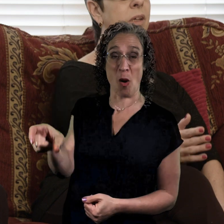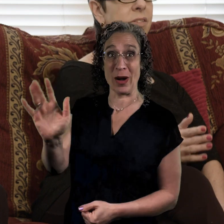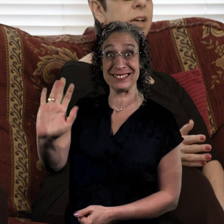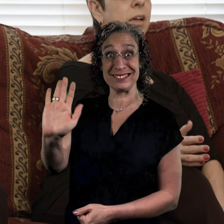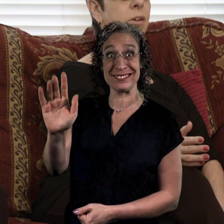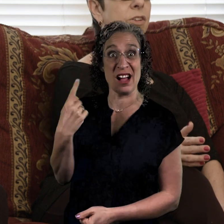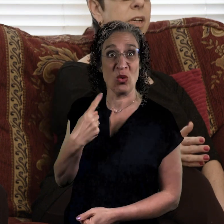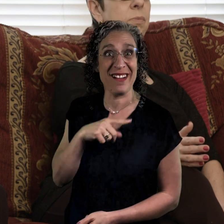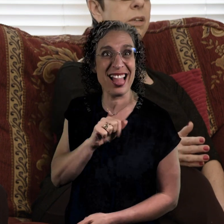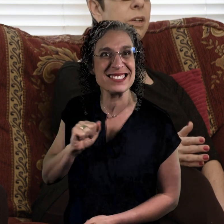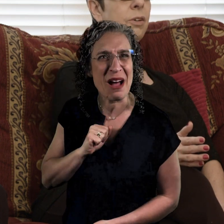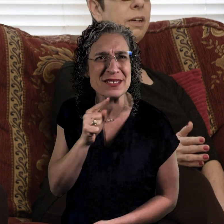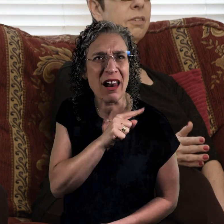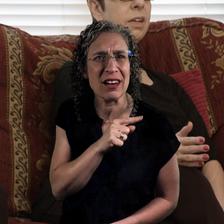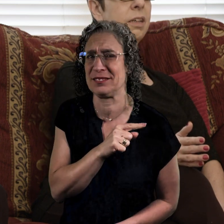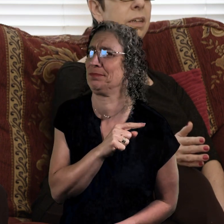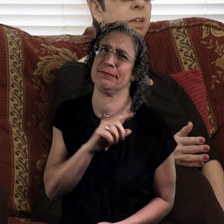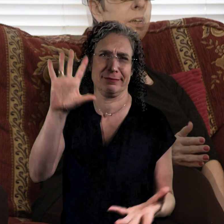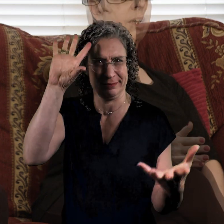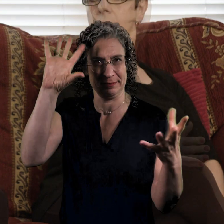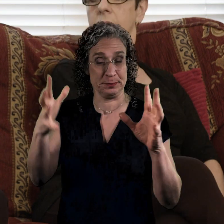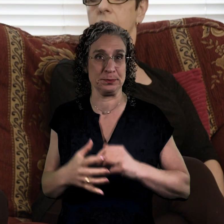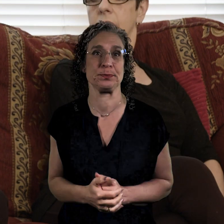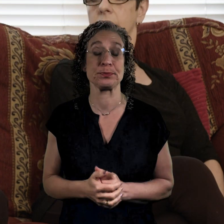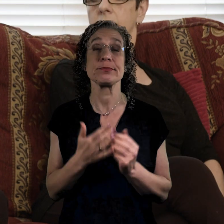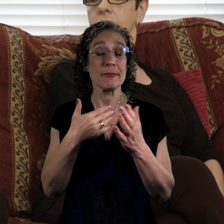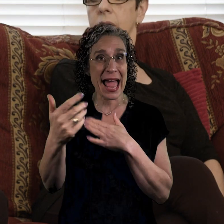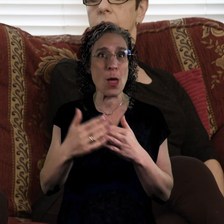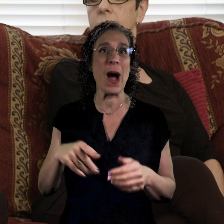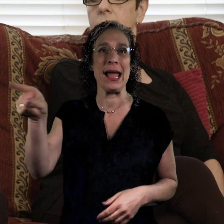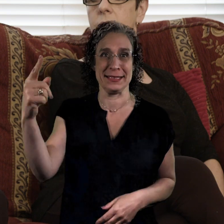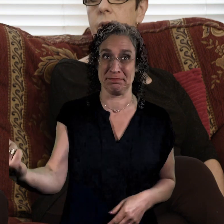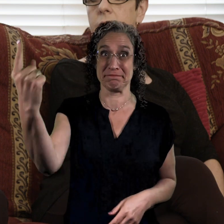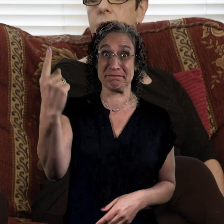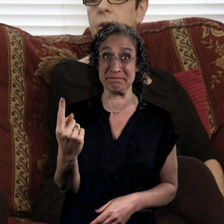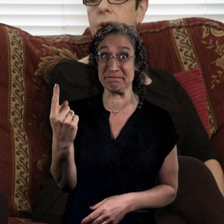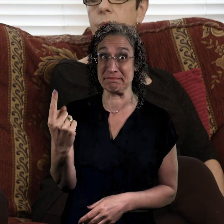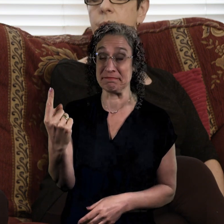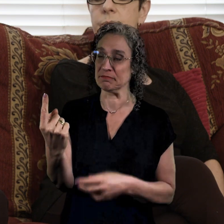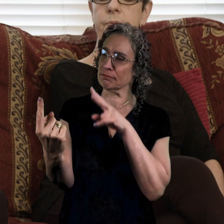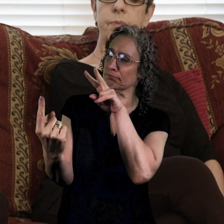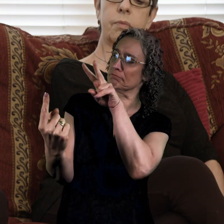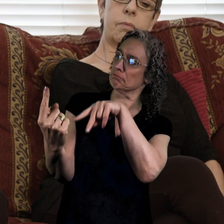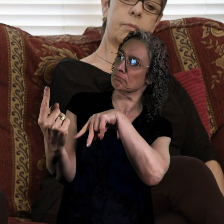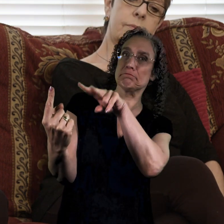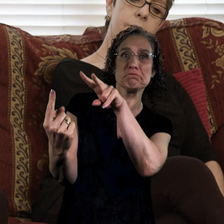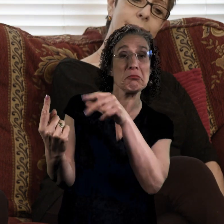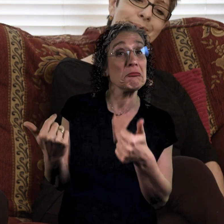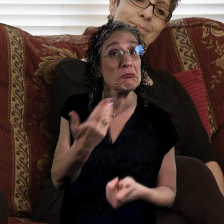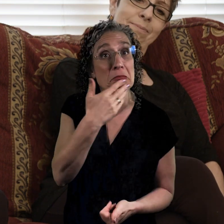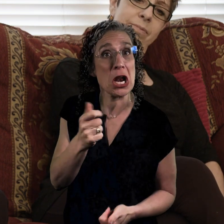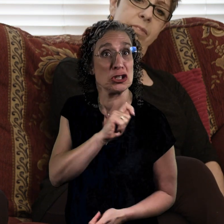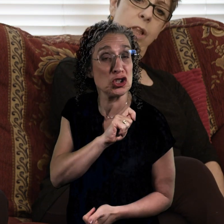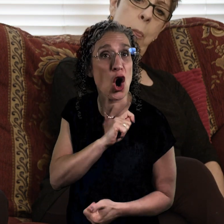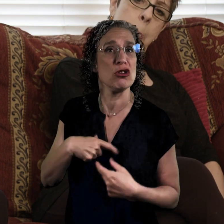and we're going to say hello to the young man who killed our son. The handle goes down and in he walks. And the first thing I noticed, he had a